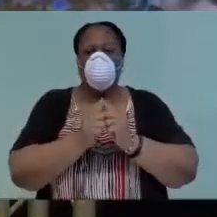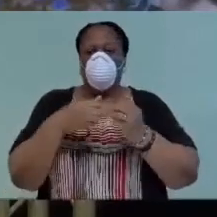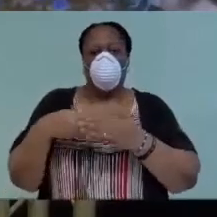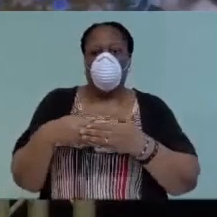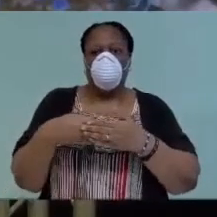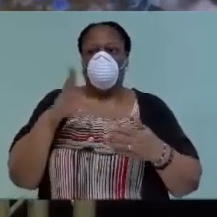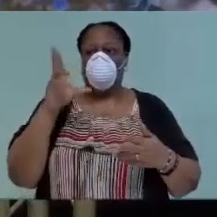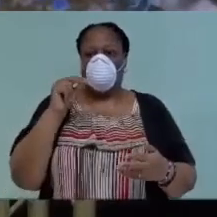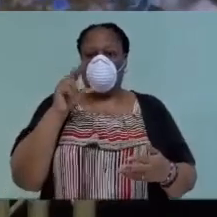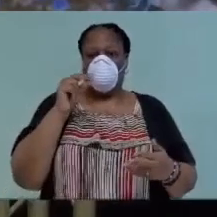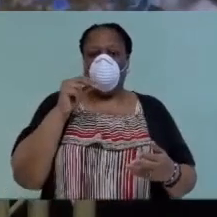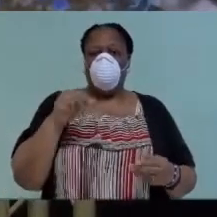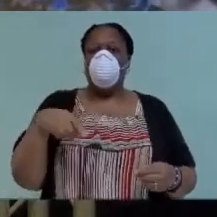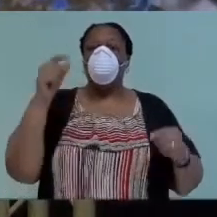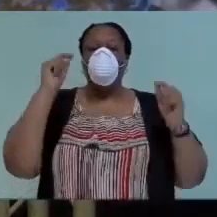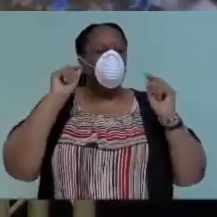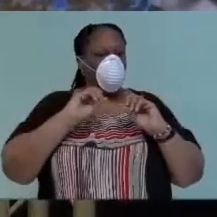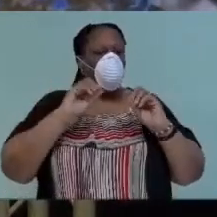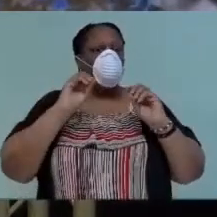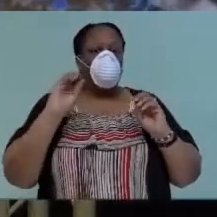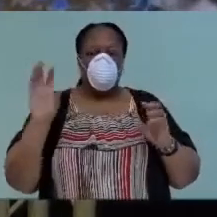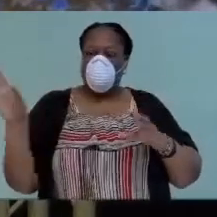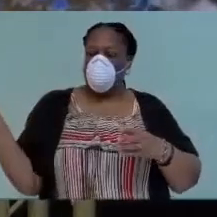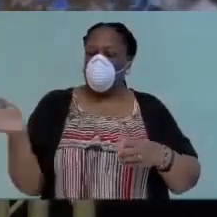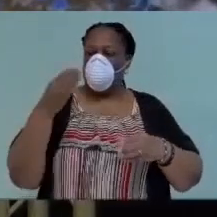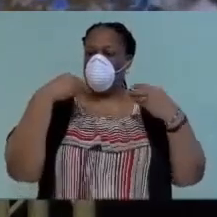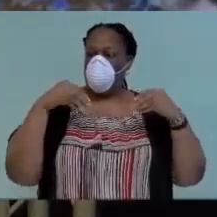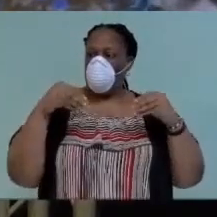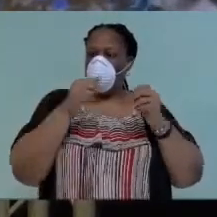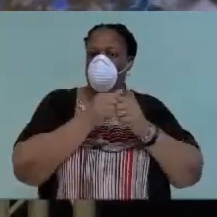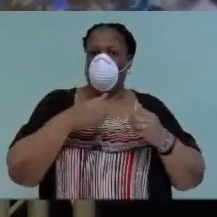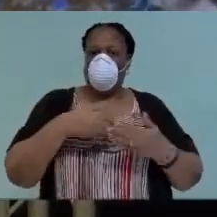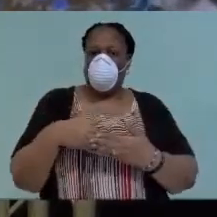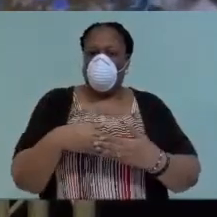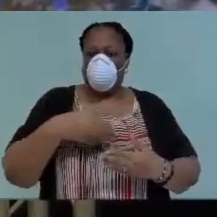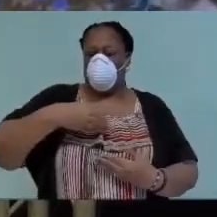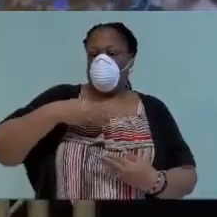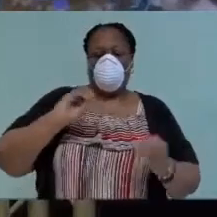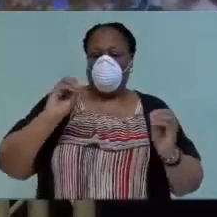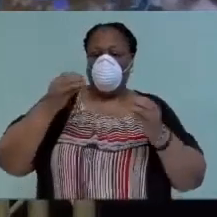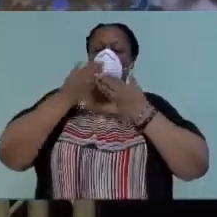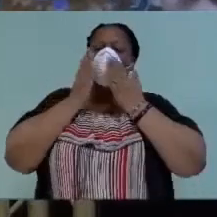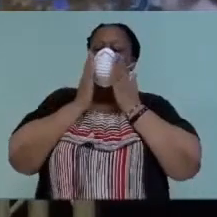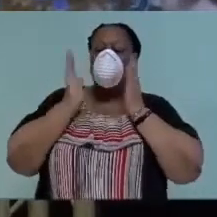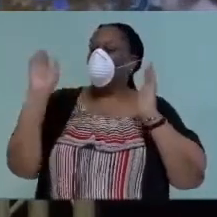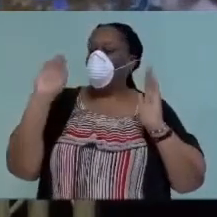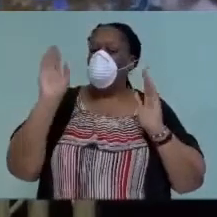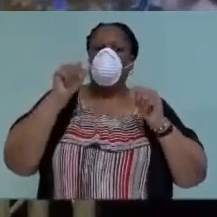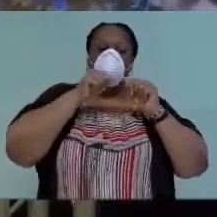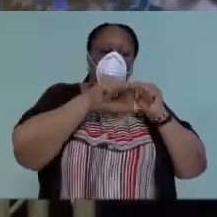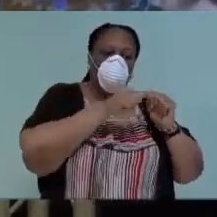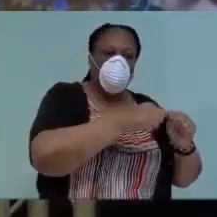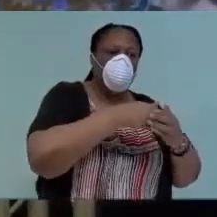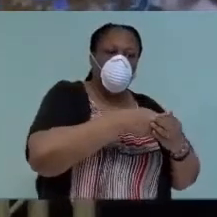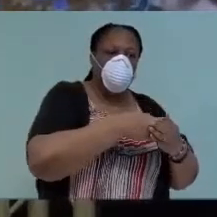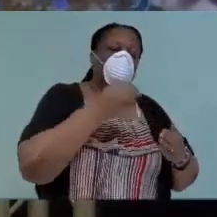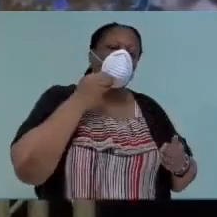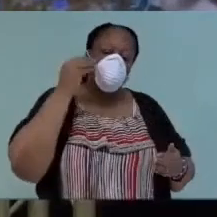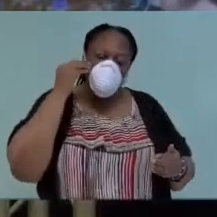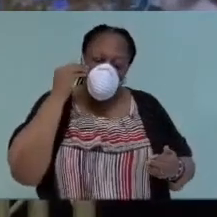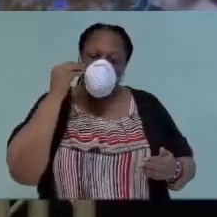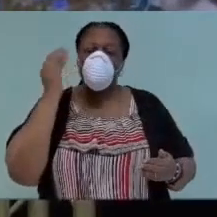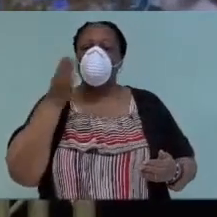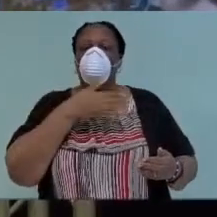who cannot wear a mask, they should be kept out of the general population. The surgical mask and